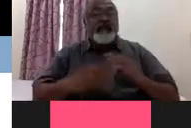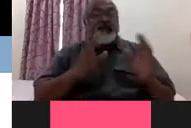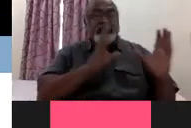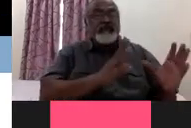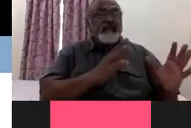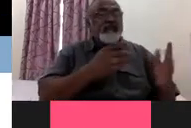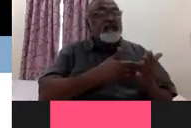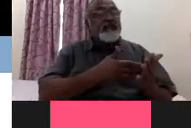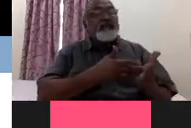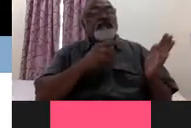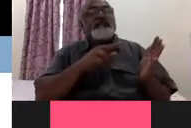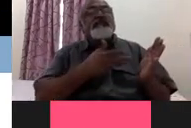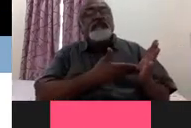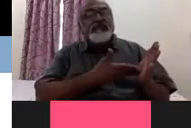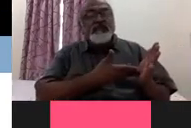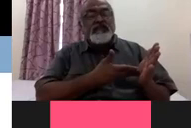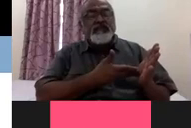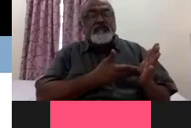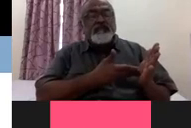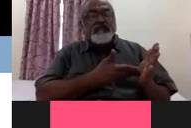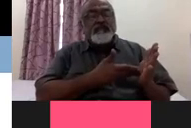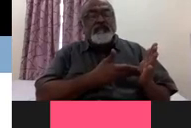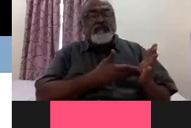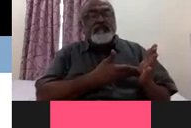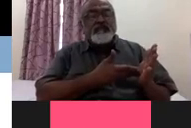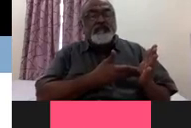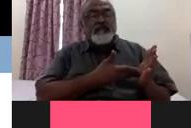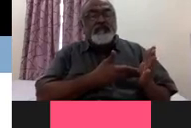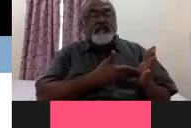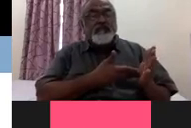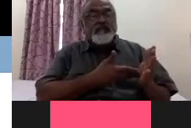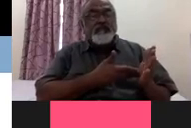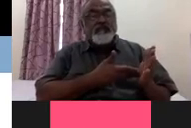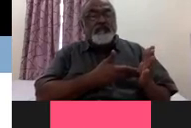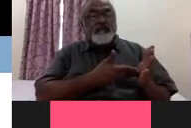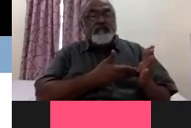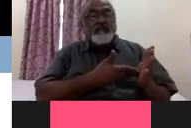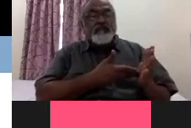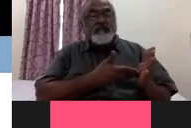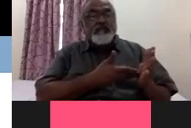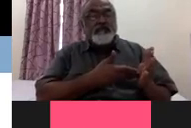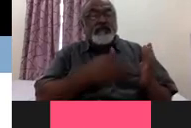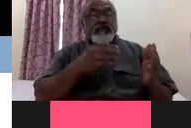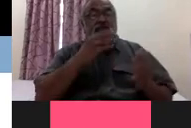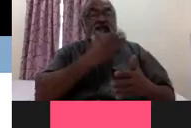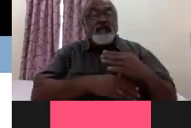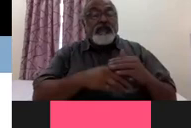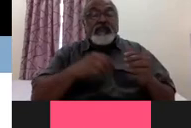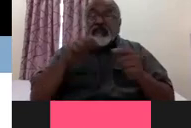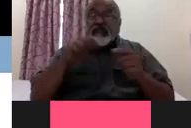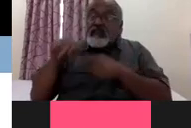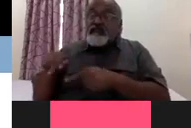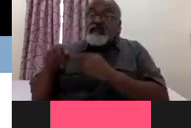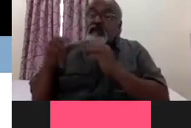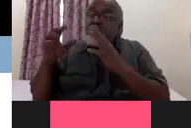that condition, which disability is the condition where that loss or limitation